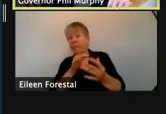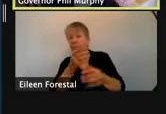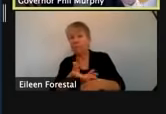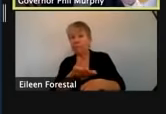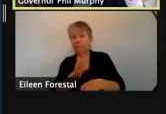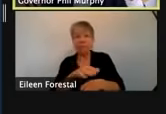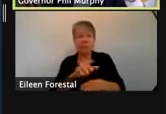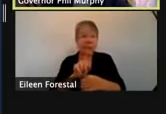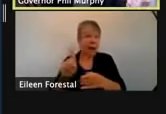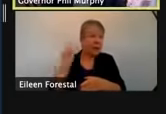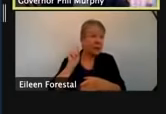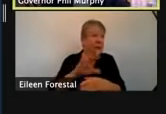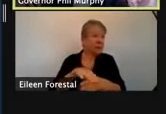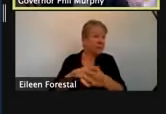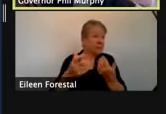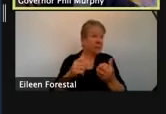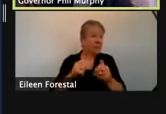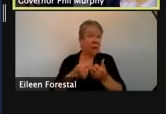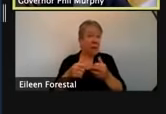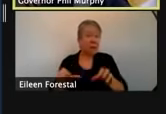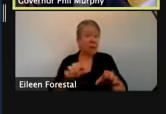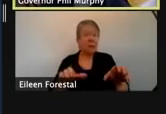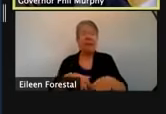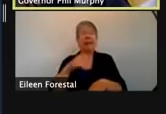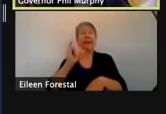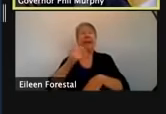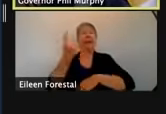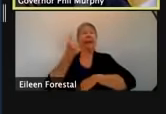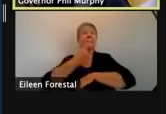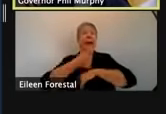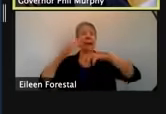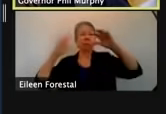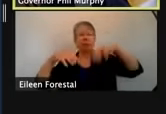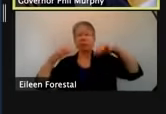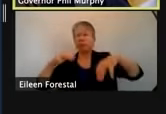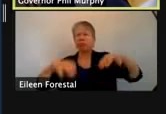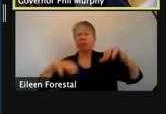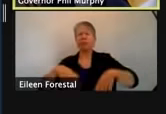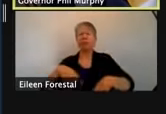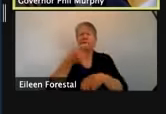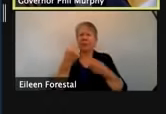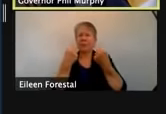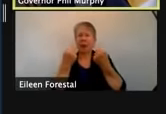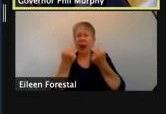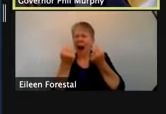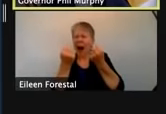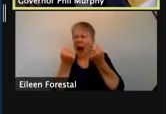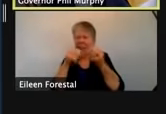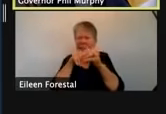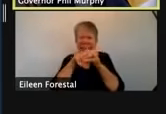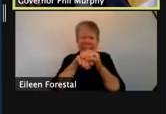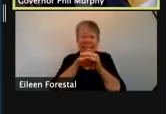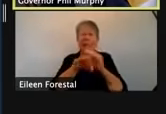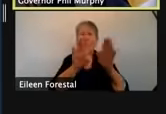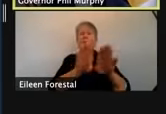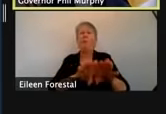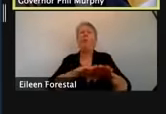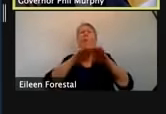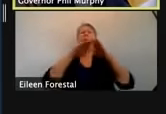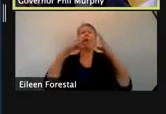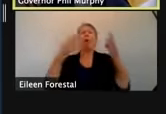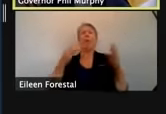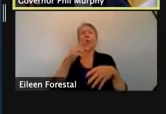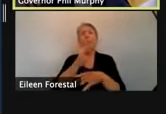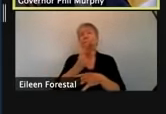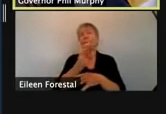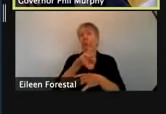the car headed to Brick to open a location for the Gravity Vault there. And today, the Gravity Vault's